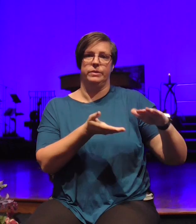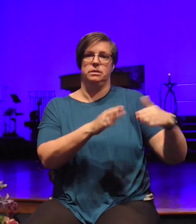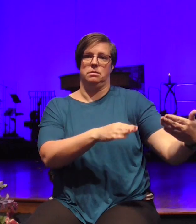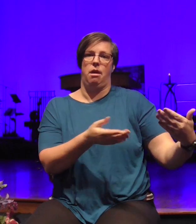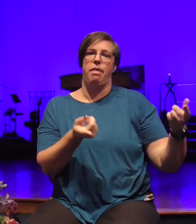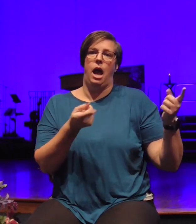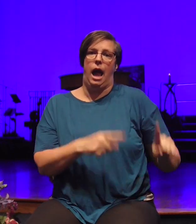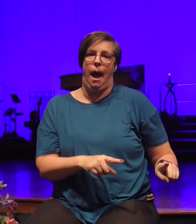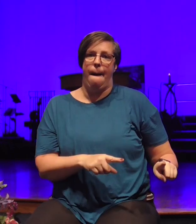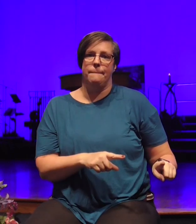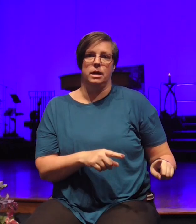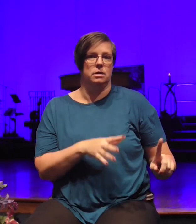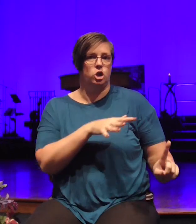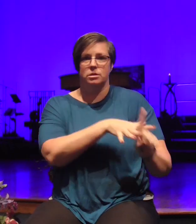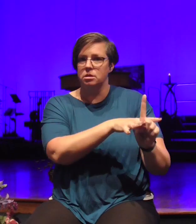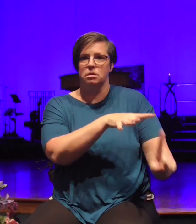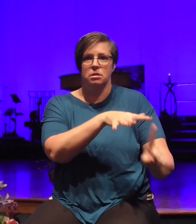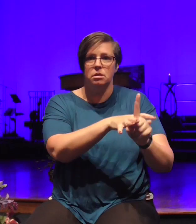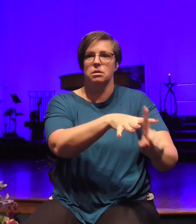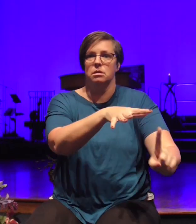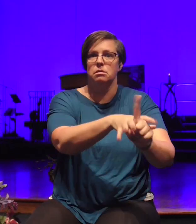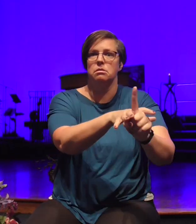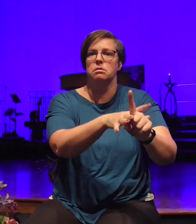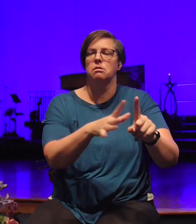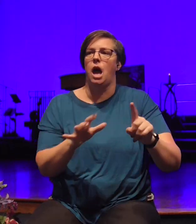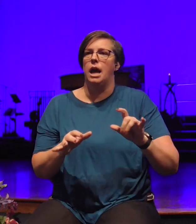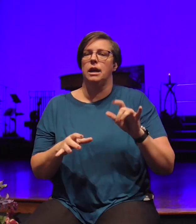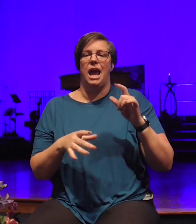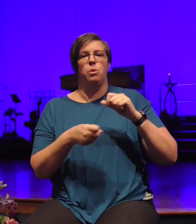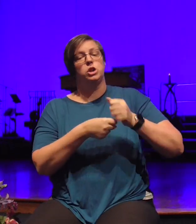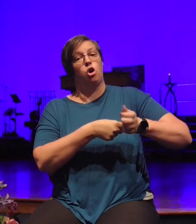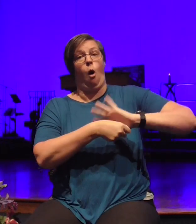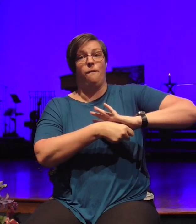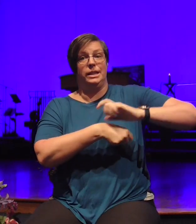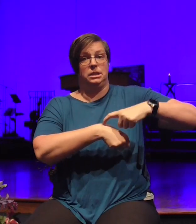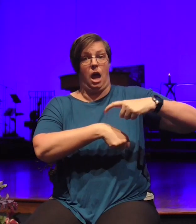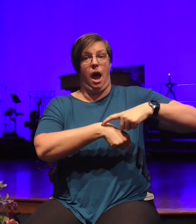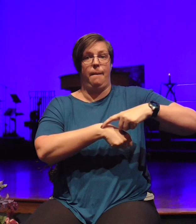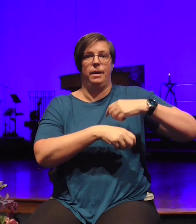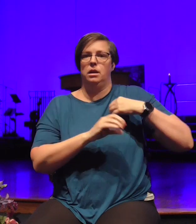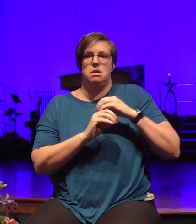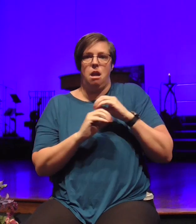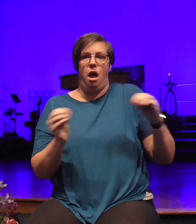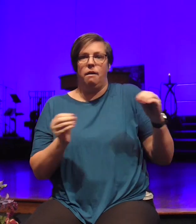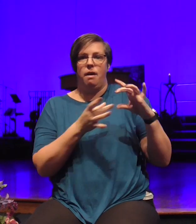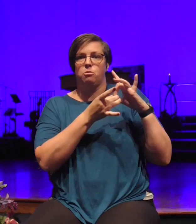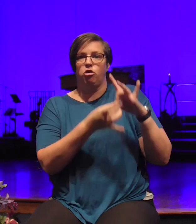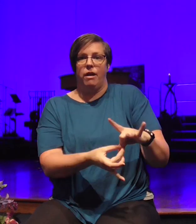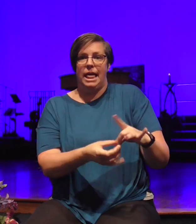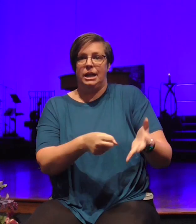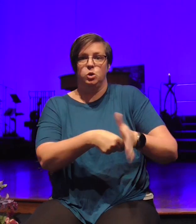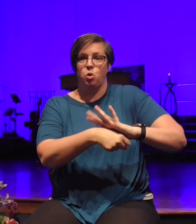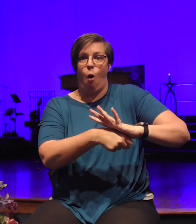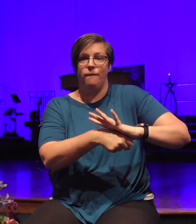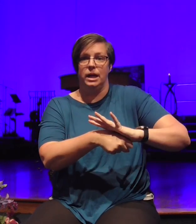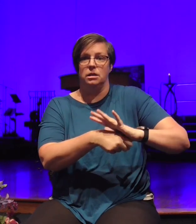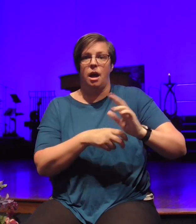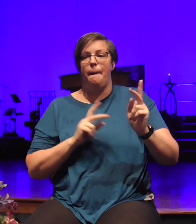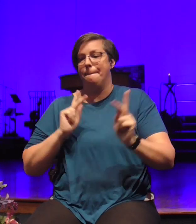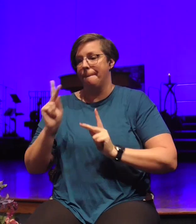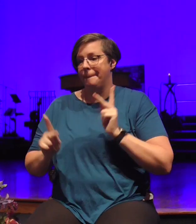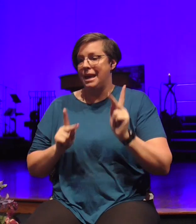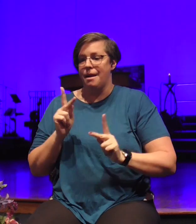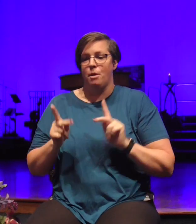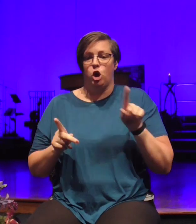that just came and came. And it was fascinating during COVID time. None of them had to do with COVID at all. They were people exiting